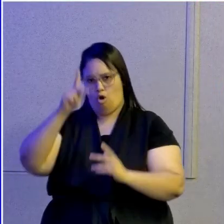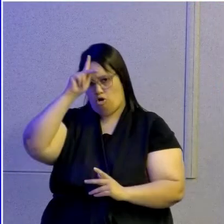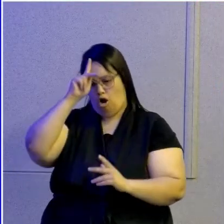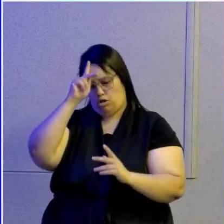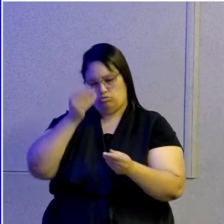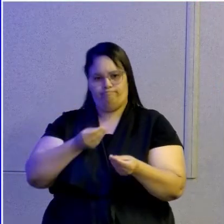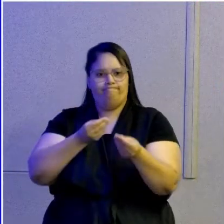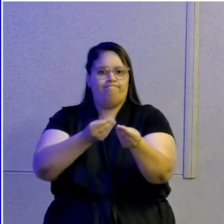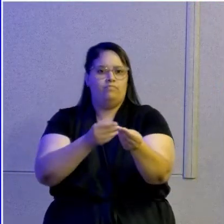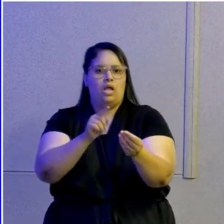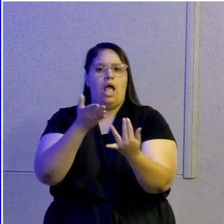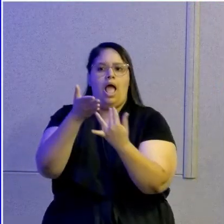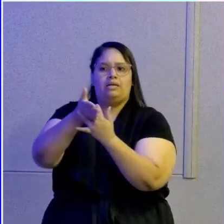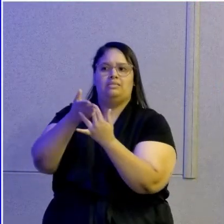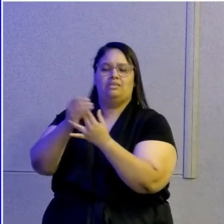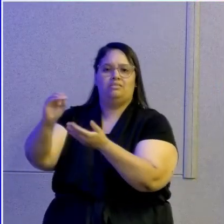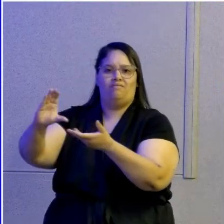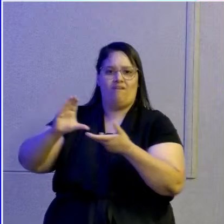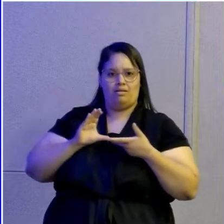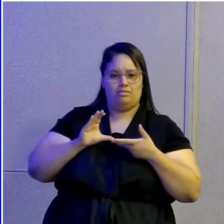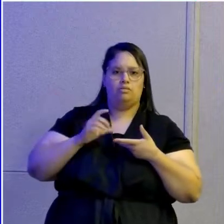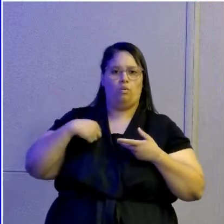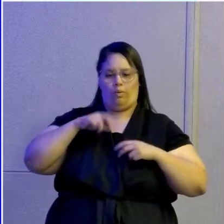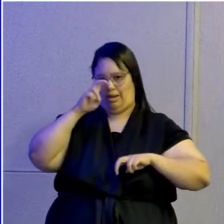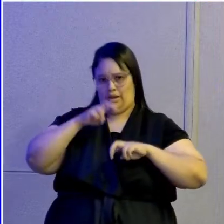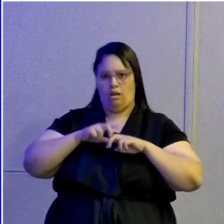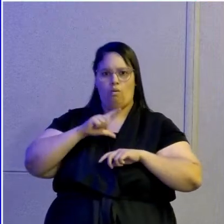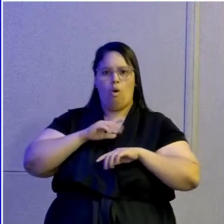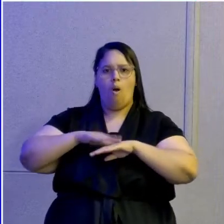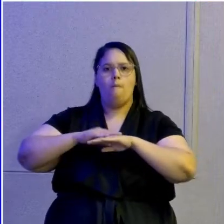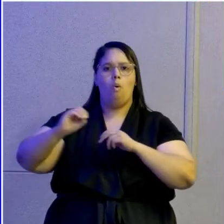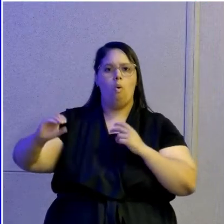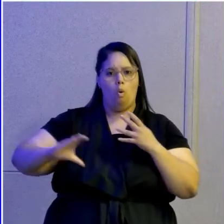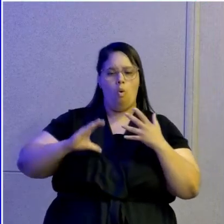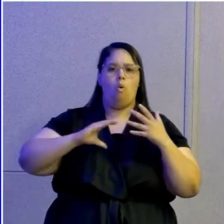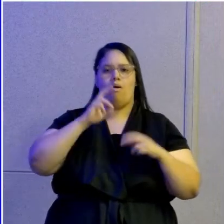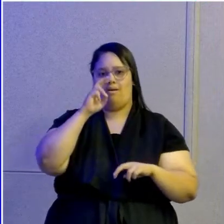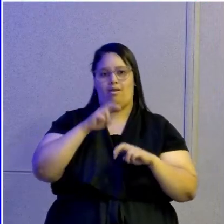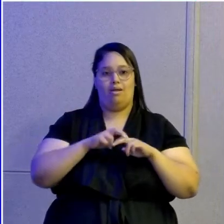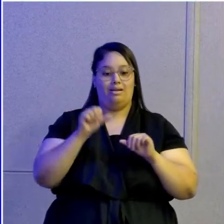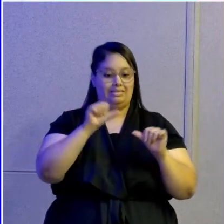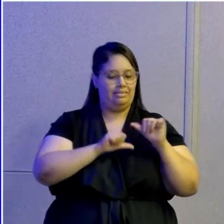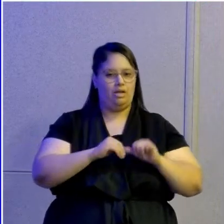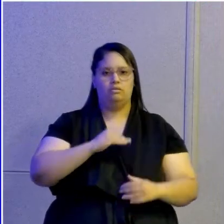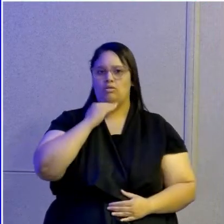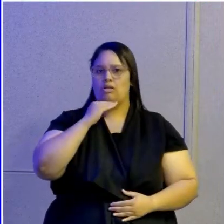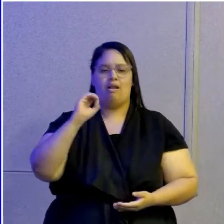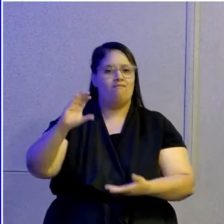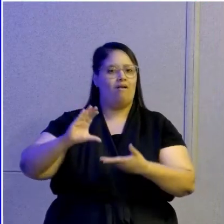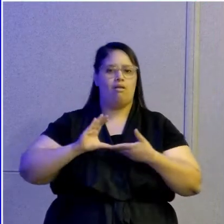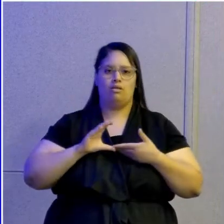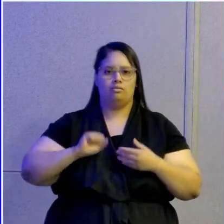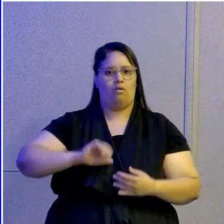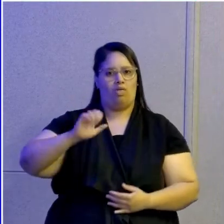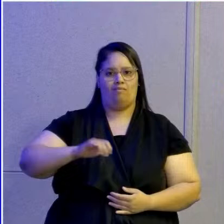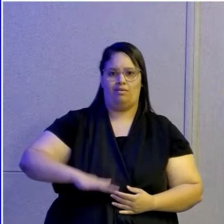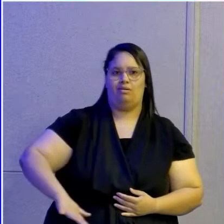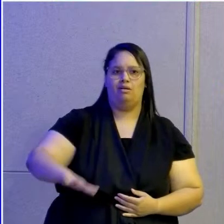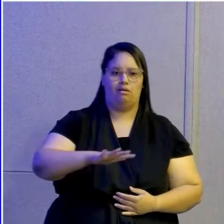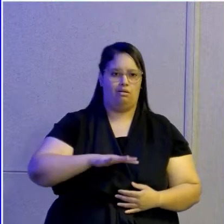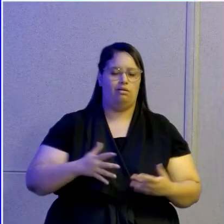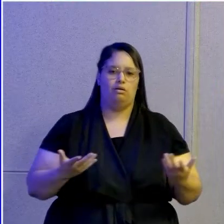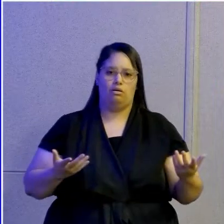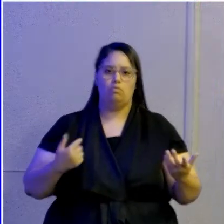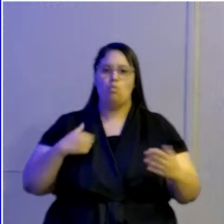them to access the funds that we need, because we need more funds. Science is underfunded within South Africa, and we can just do so much